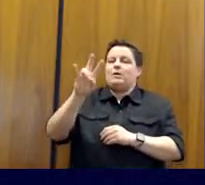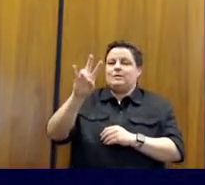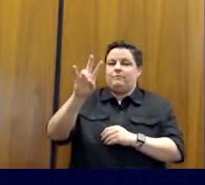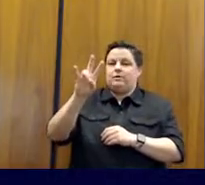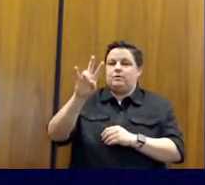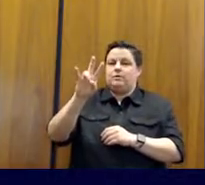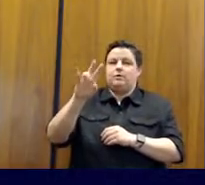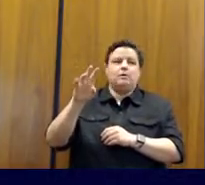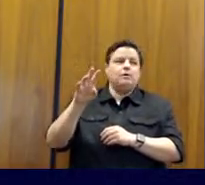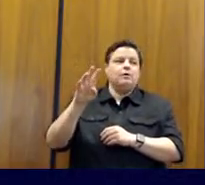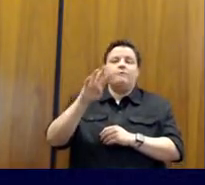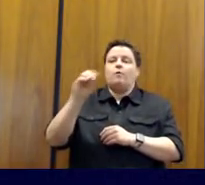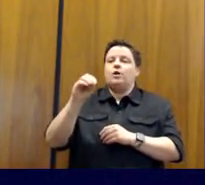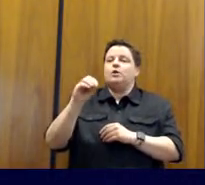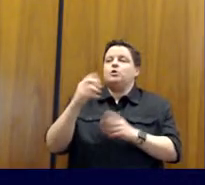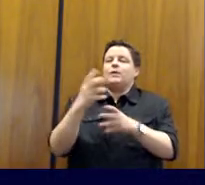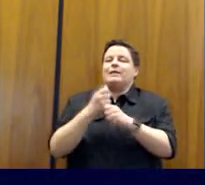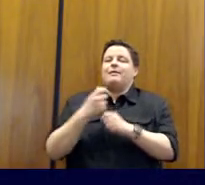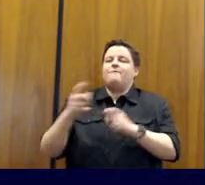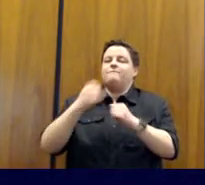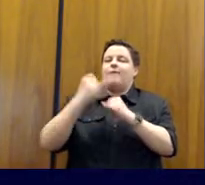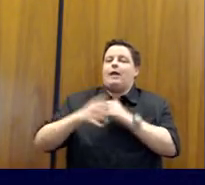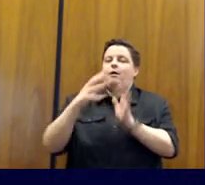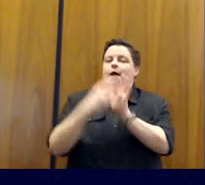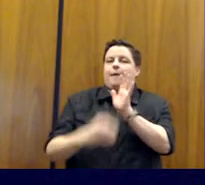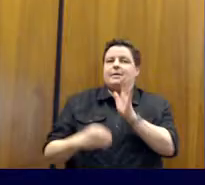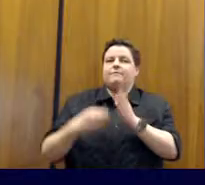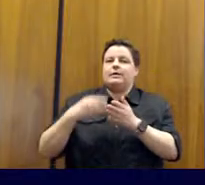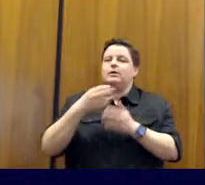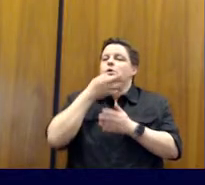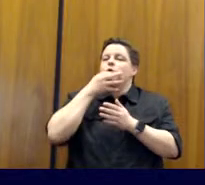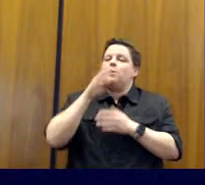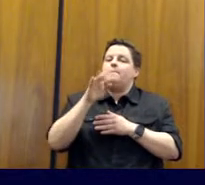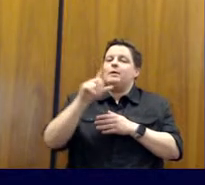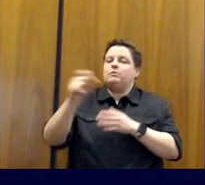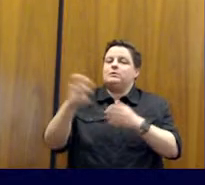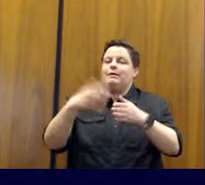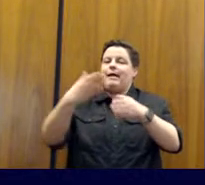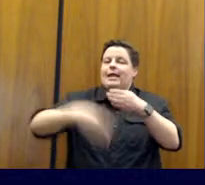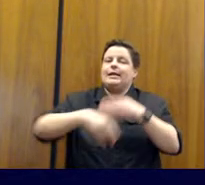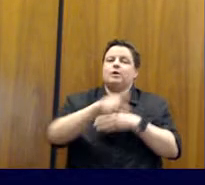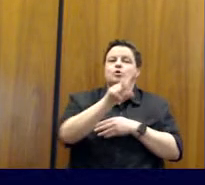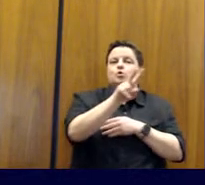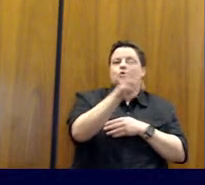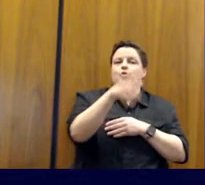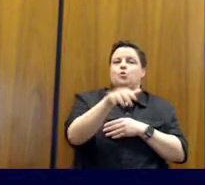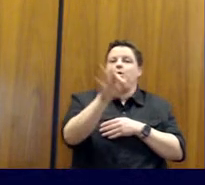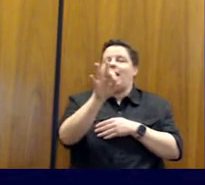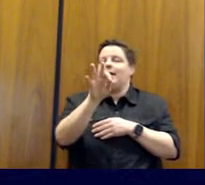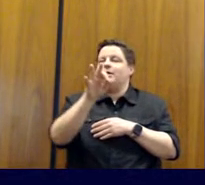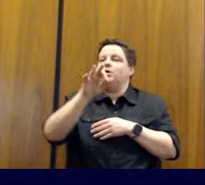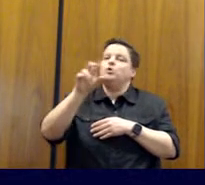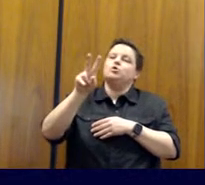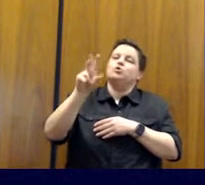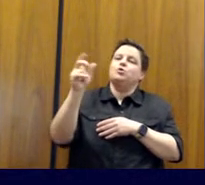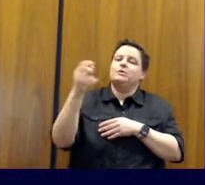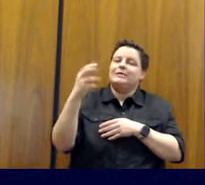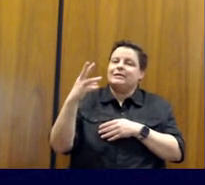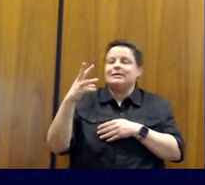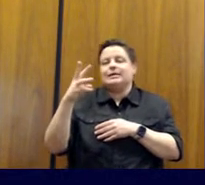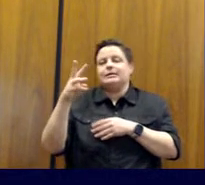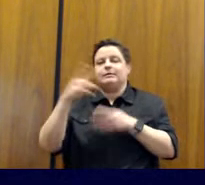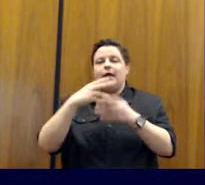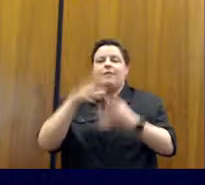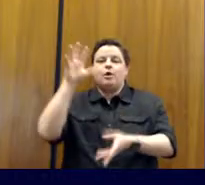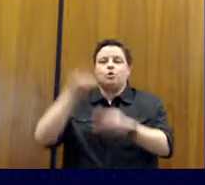25-1207, forwarding to receive and file a copy of the paid county bills for the weeks ending 2/9/25 to 16/25